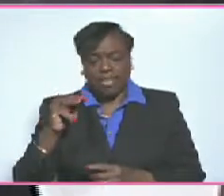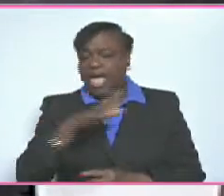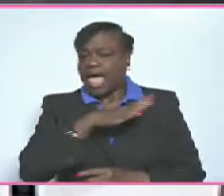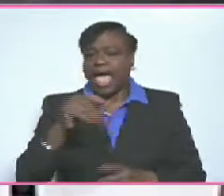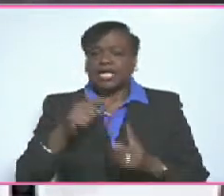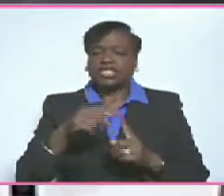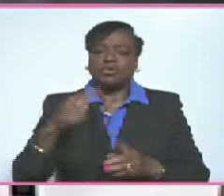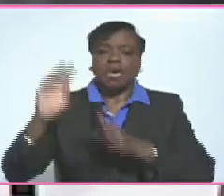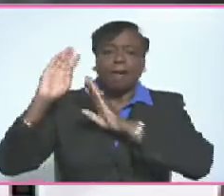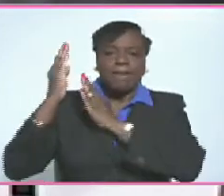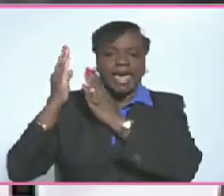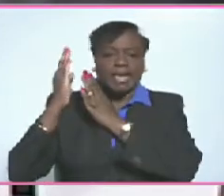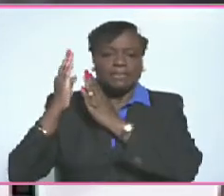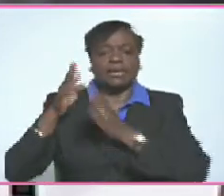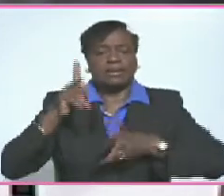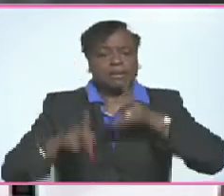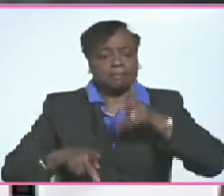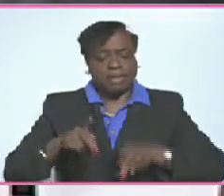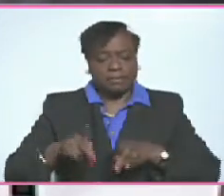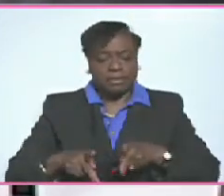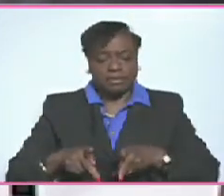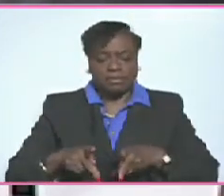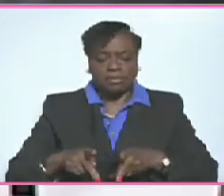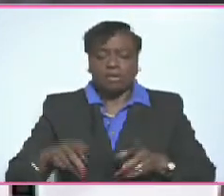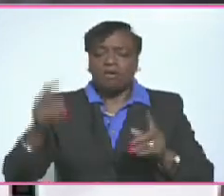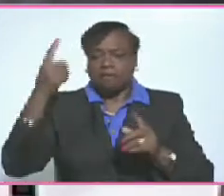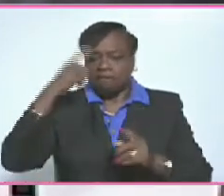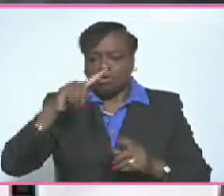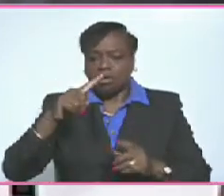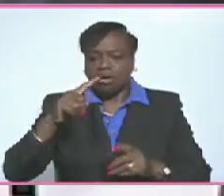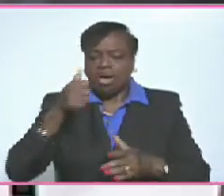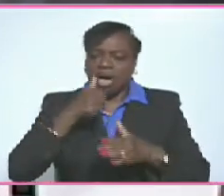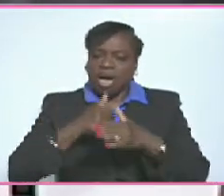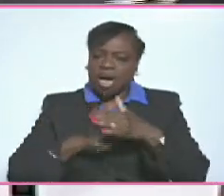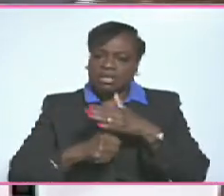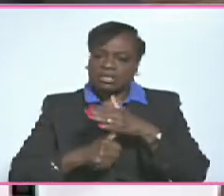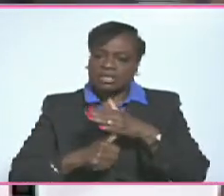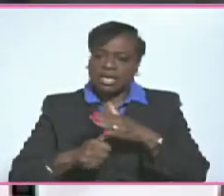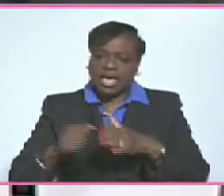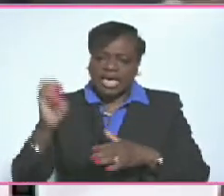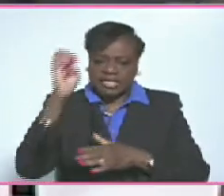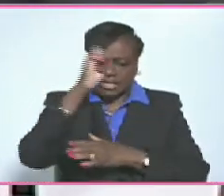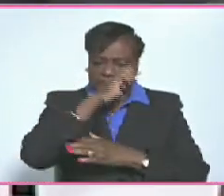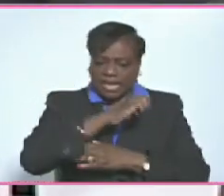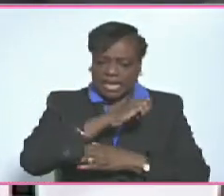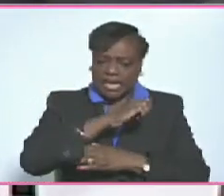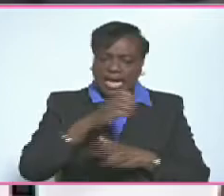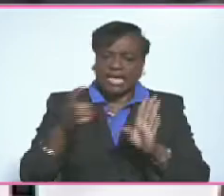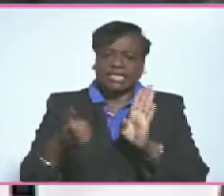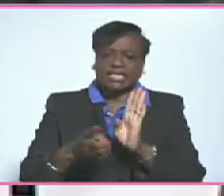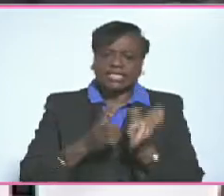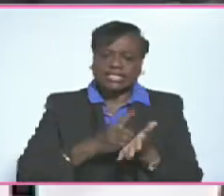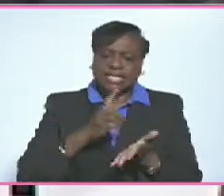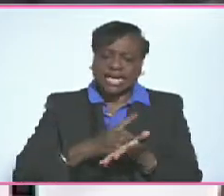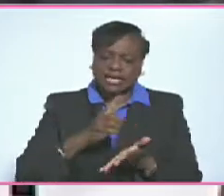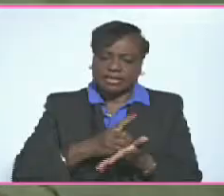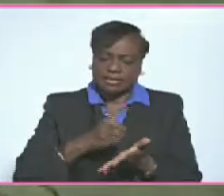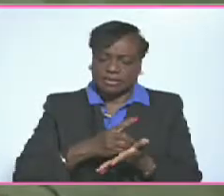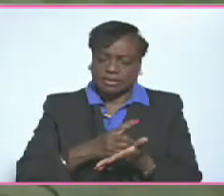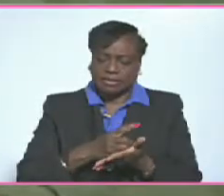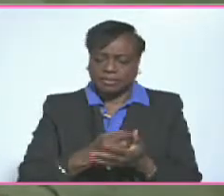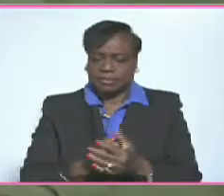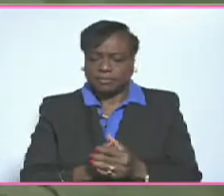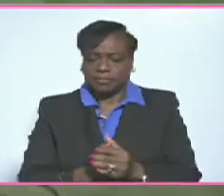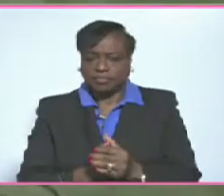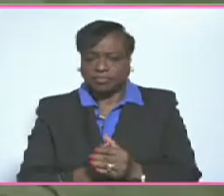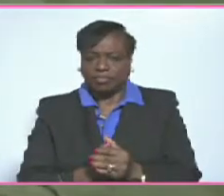Bahamian people for underestimating the depth of their fiscal incompetence.